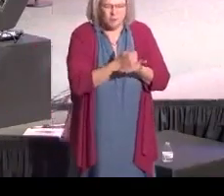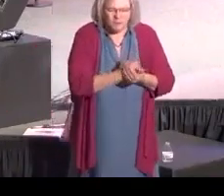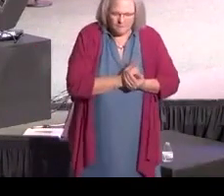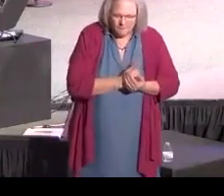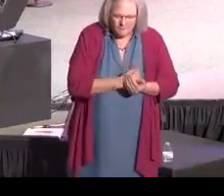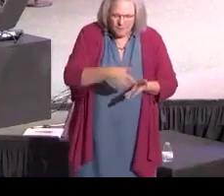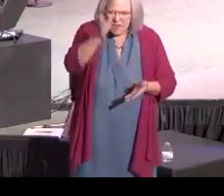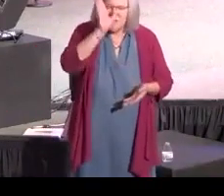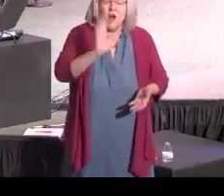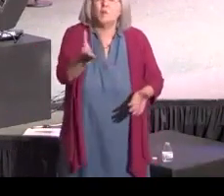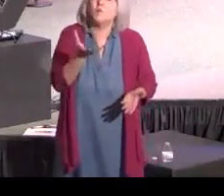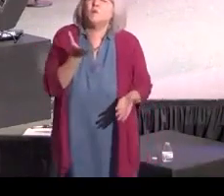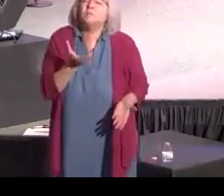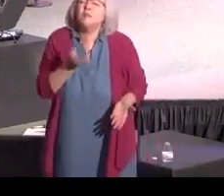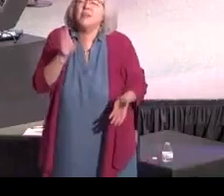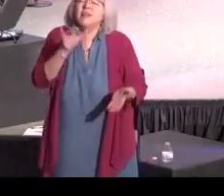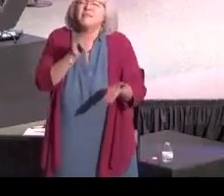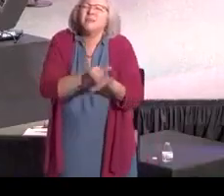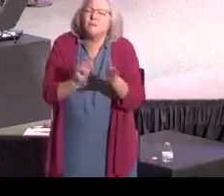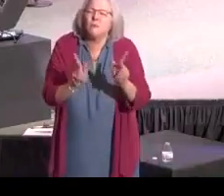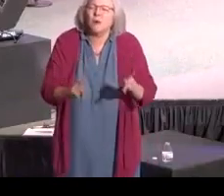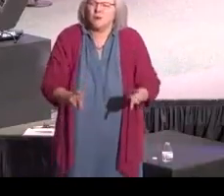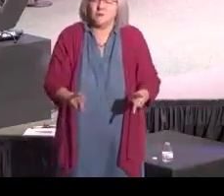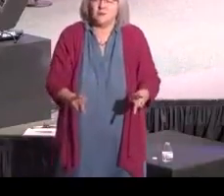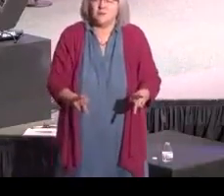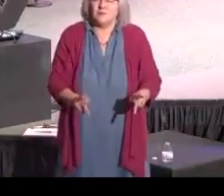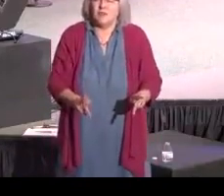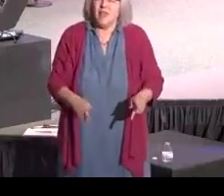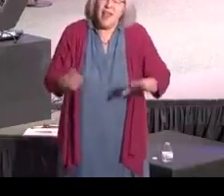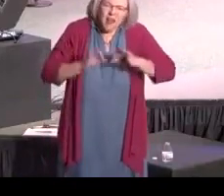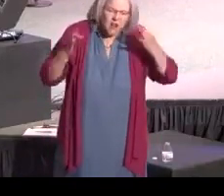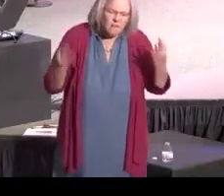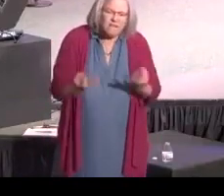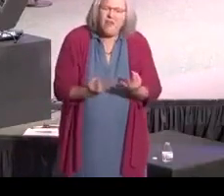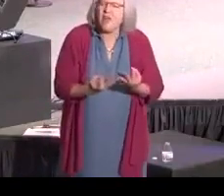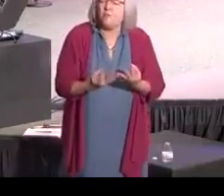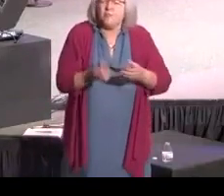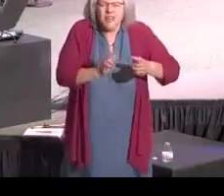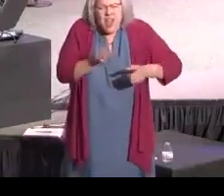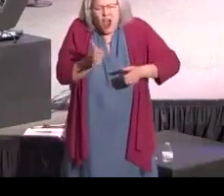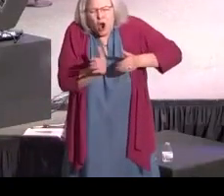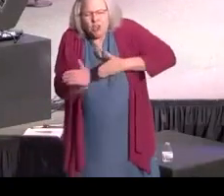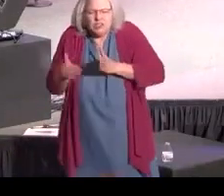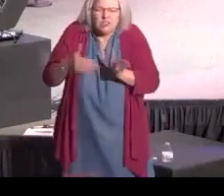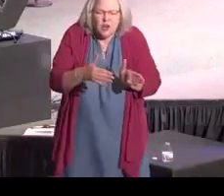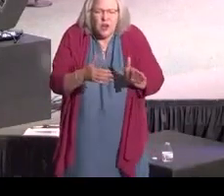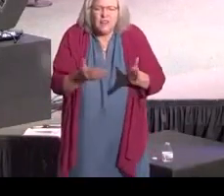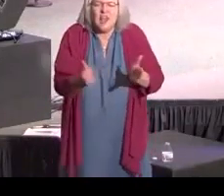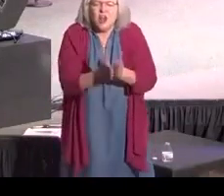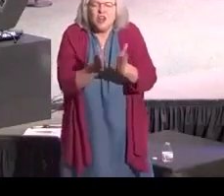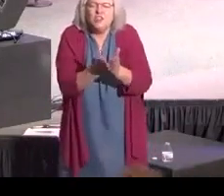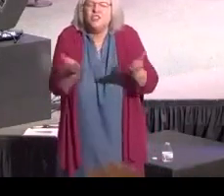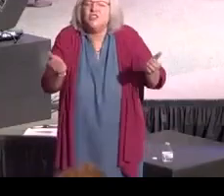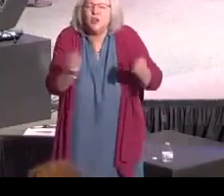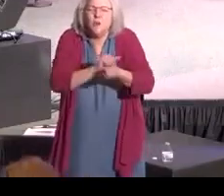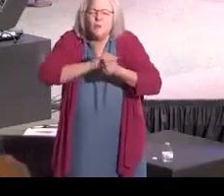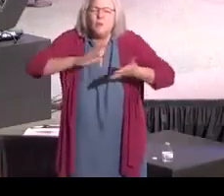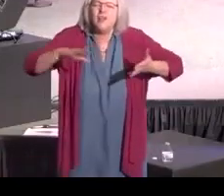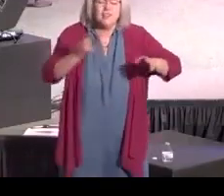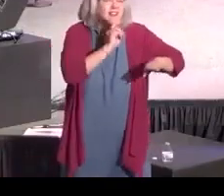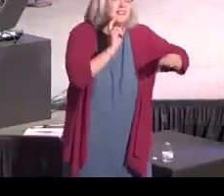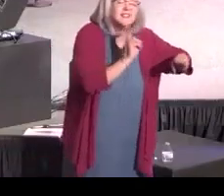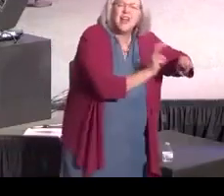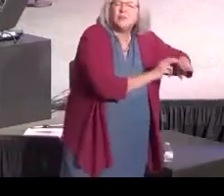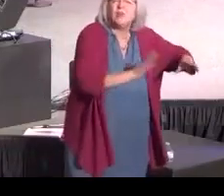want to be that person in our lives, in our families, in our detours, in our shipwrecks, in our snake bites, God, in